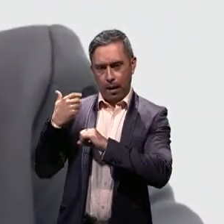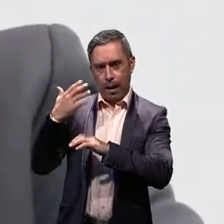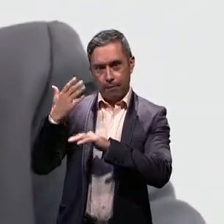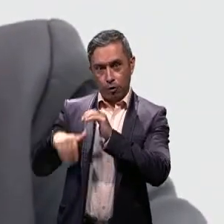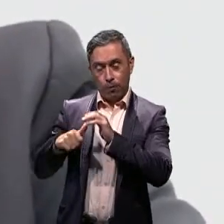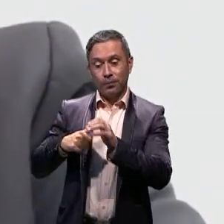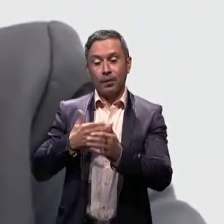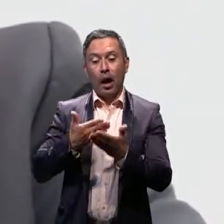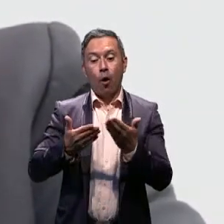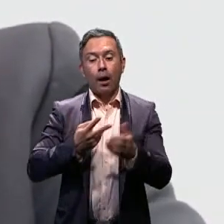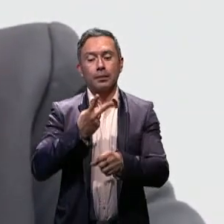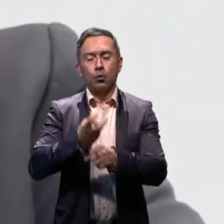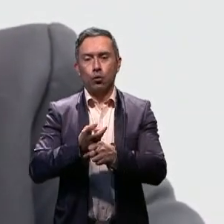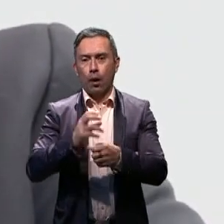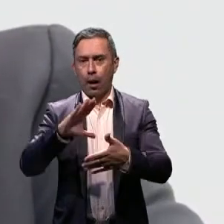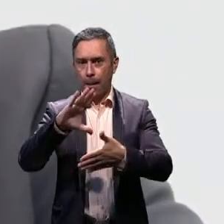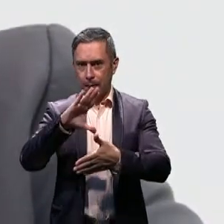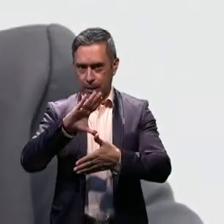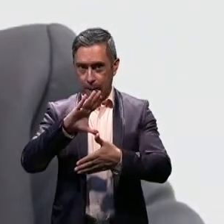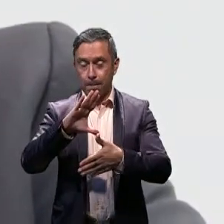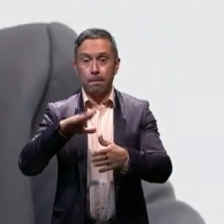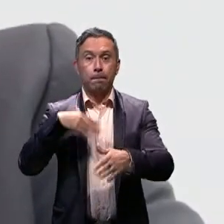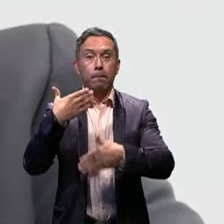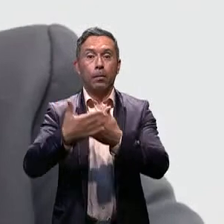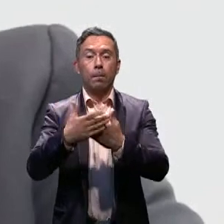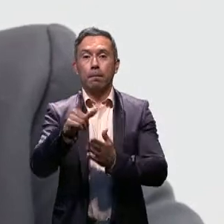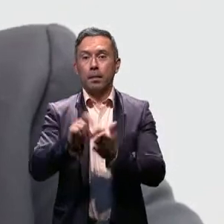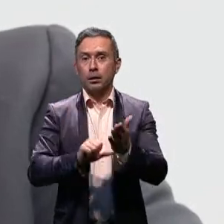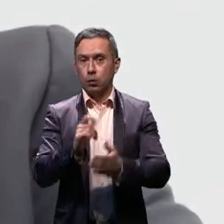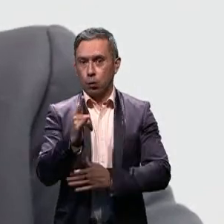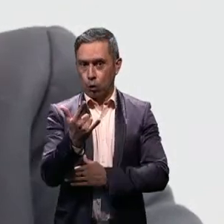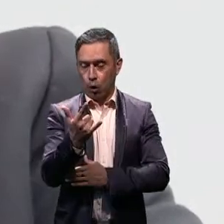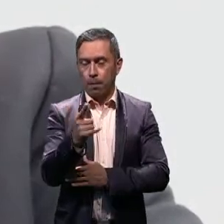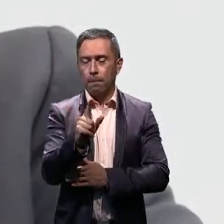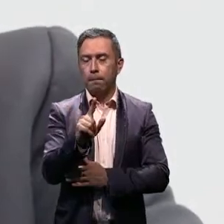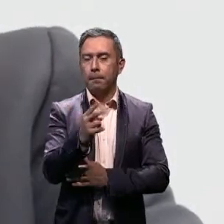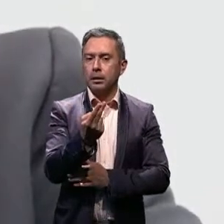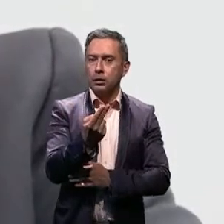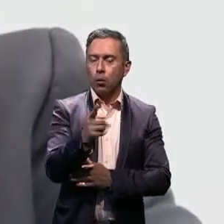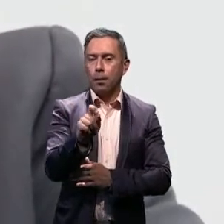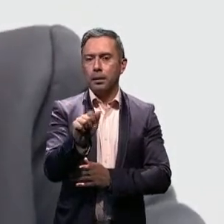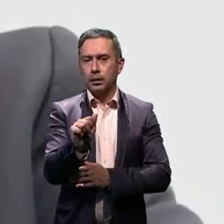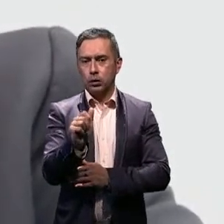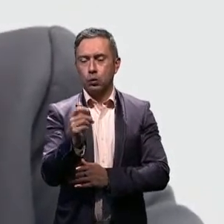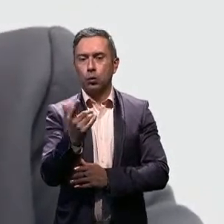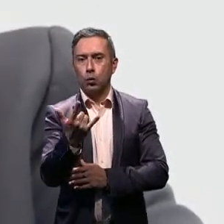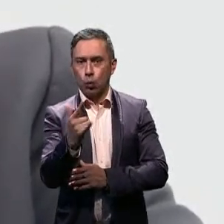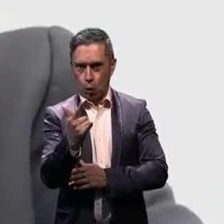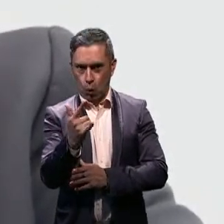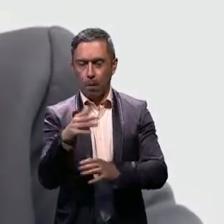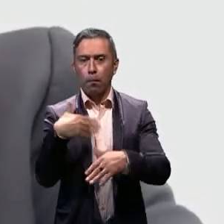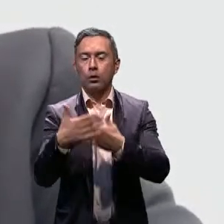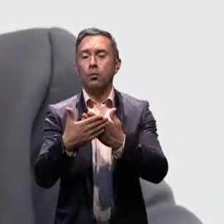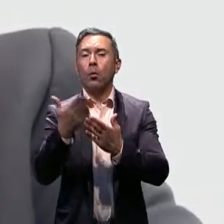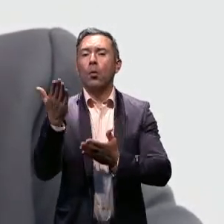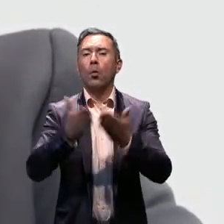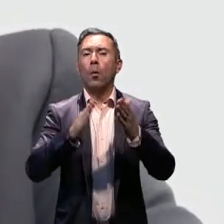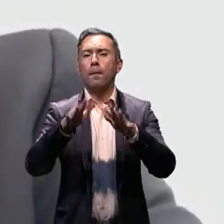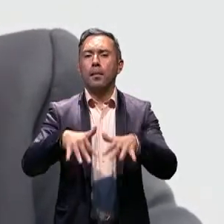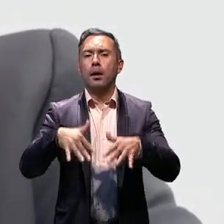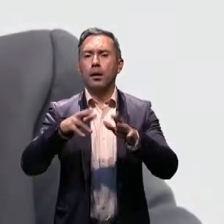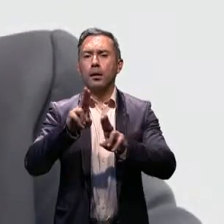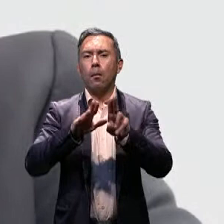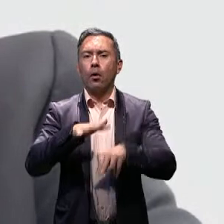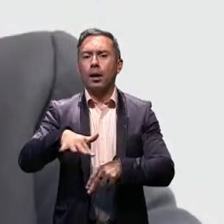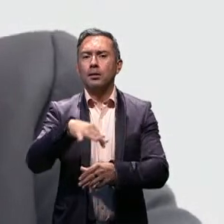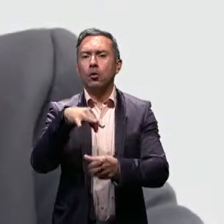Europe. El mes de We julio, are finishing the 25 one y for the 26 de julio, Americas llevaremos a in cabo la July cumbre 25th de and 26th. democracia We are electoral going para to